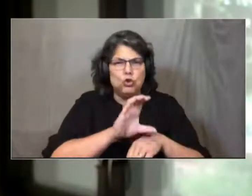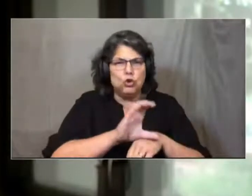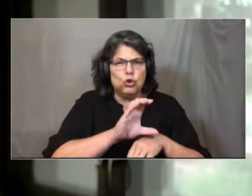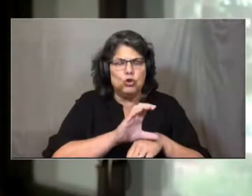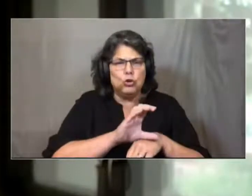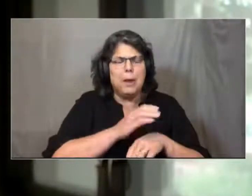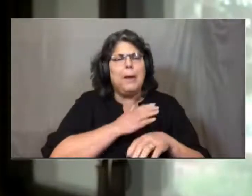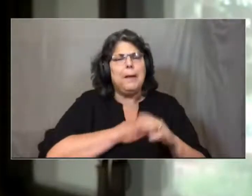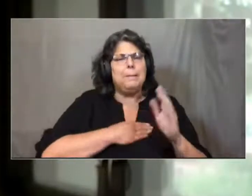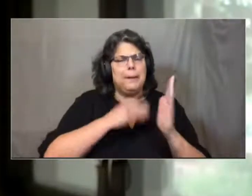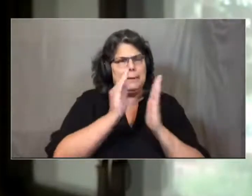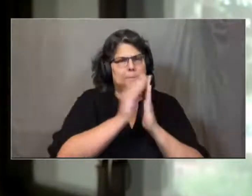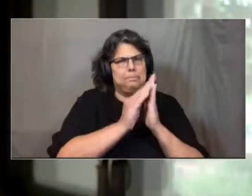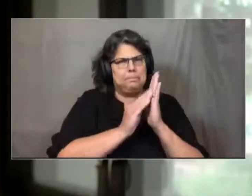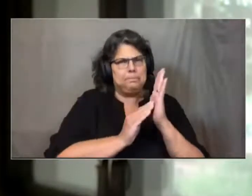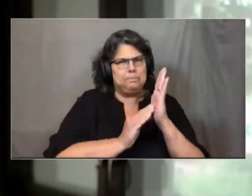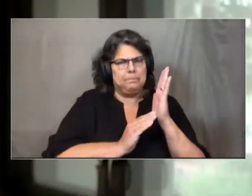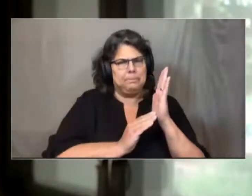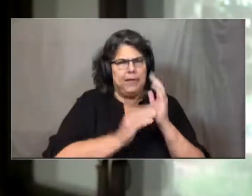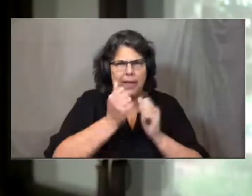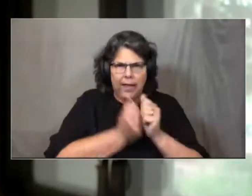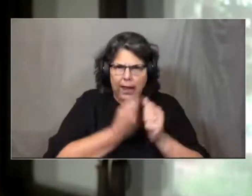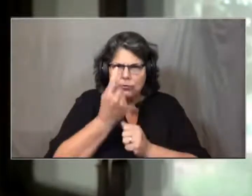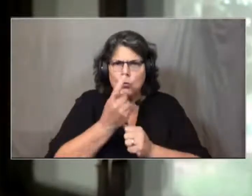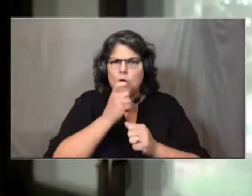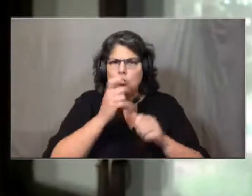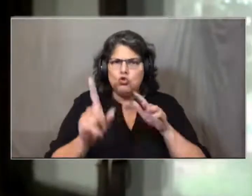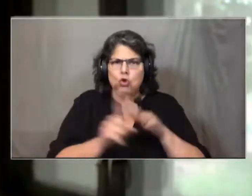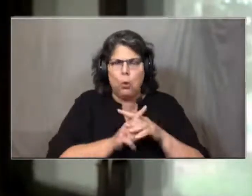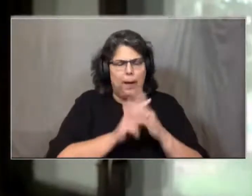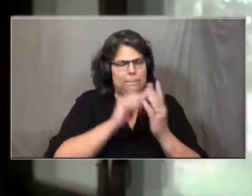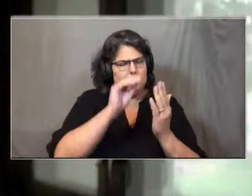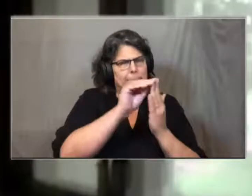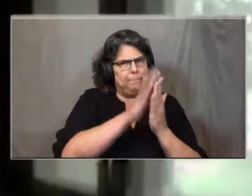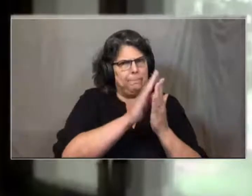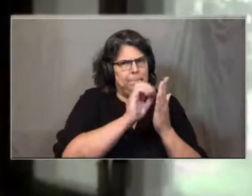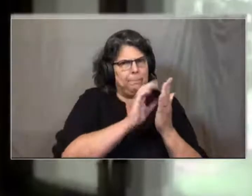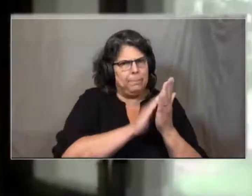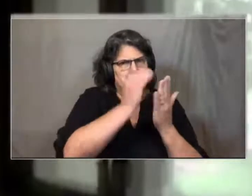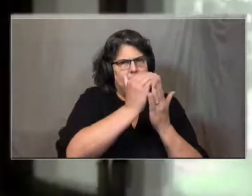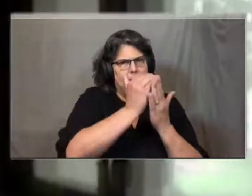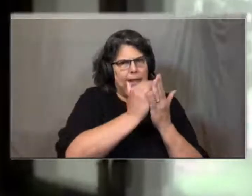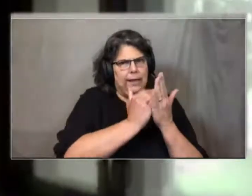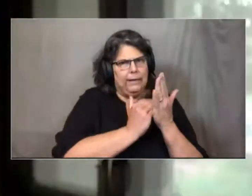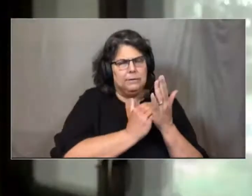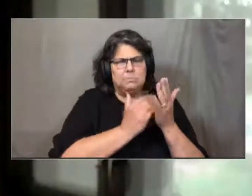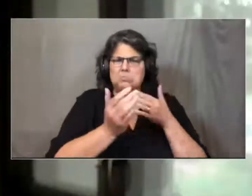list of people who come to the weddings or the ceremonies. And that would be whether it's a church or whether it's a